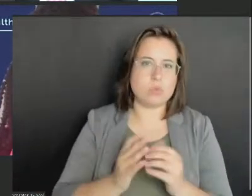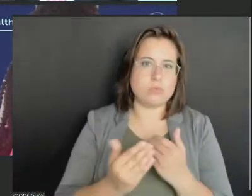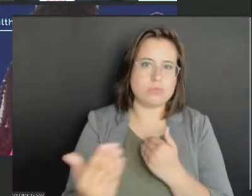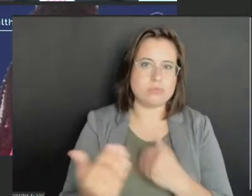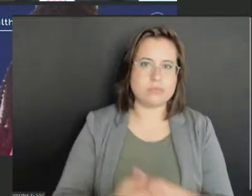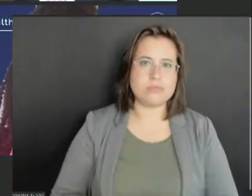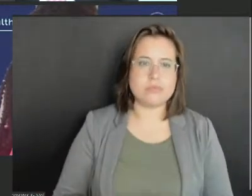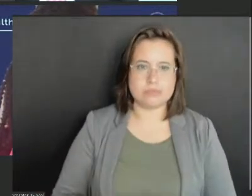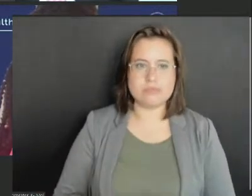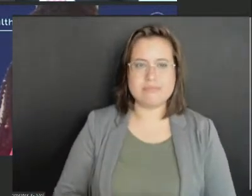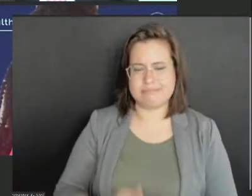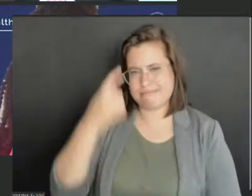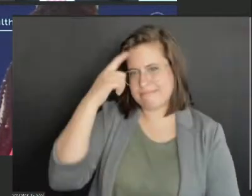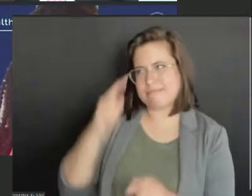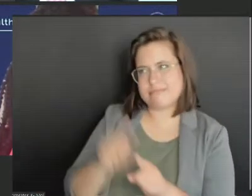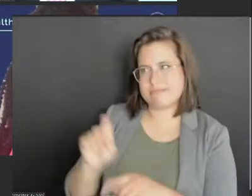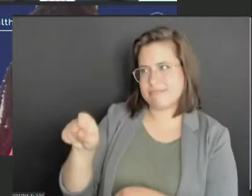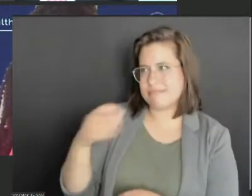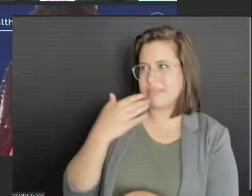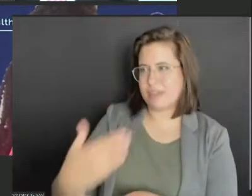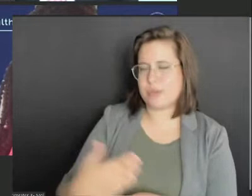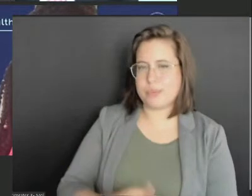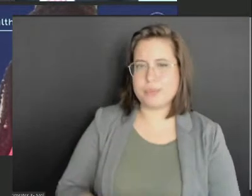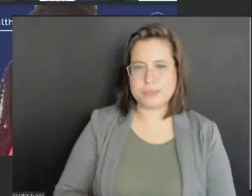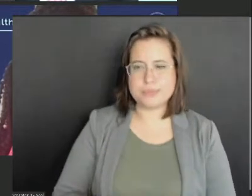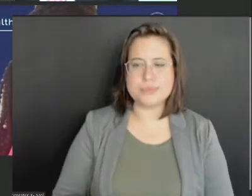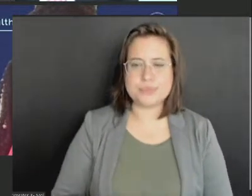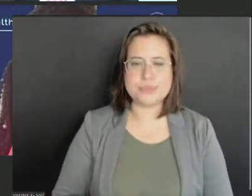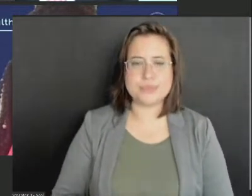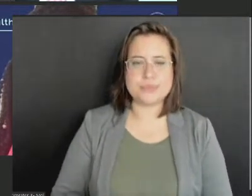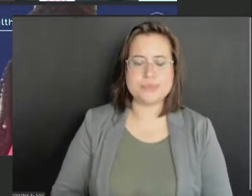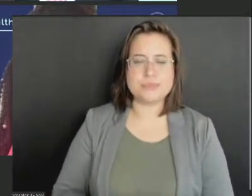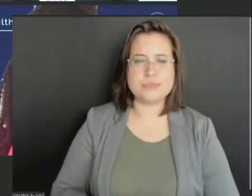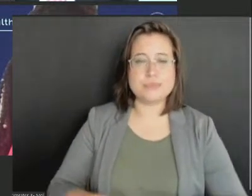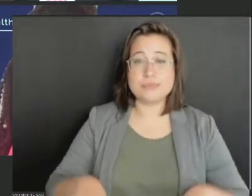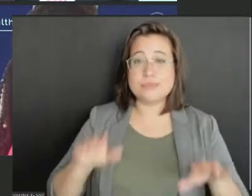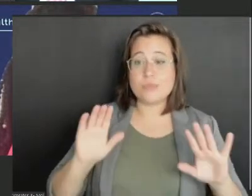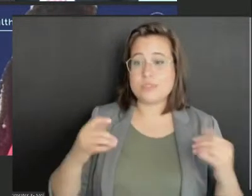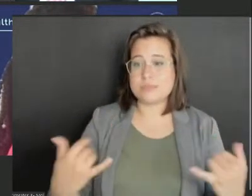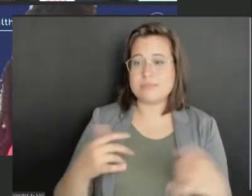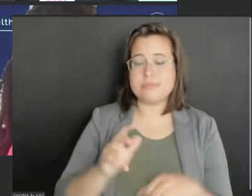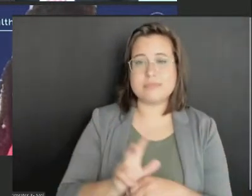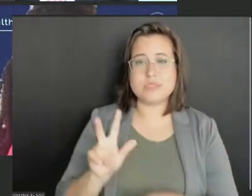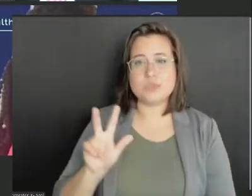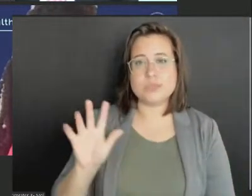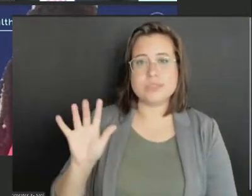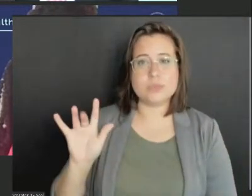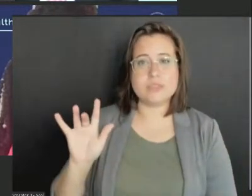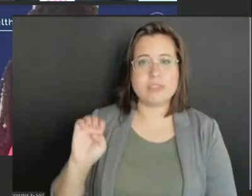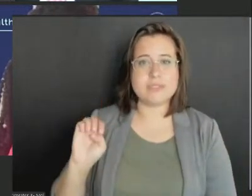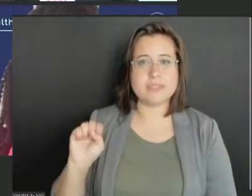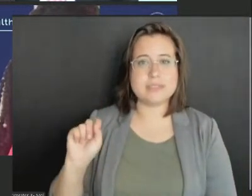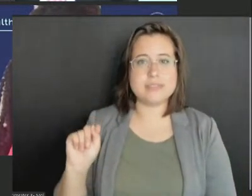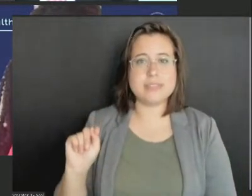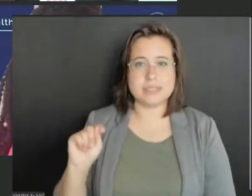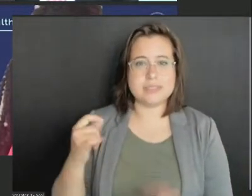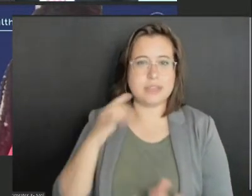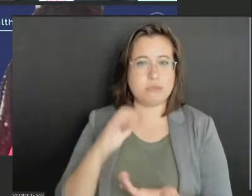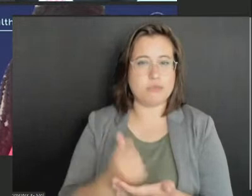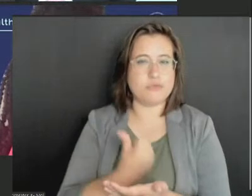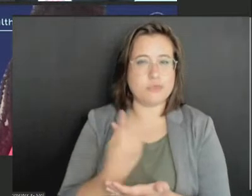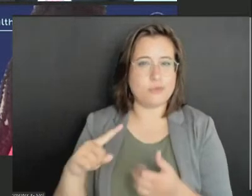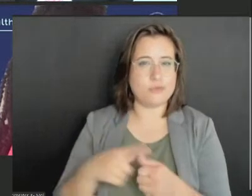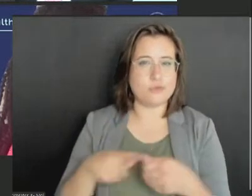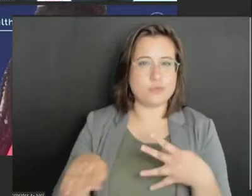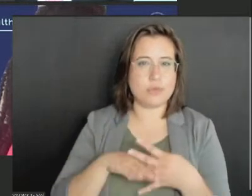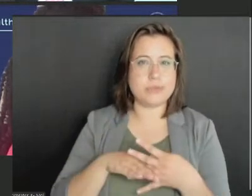Hear, hear. Thank you so much, Mr. Imperato. Wonderful. With that, it is 3:25 Eastern Standard Time. We have earned ourselves our first